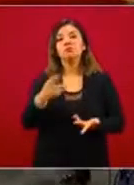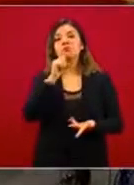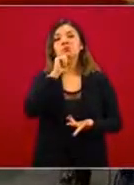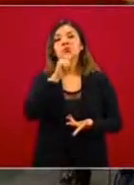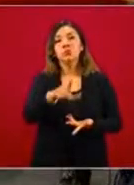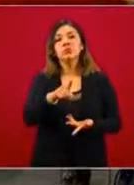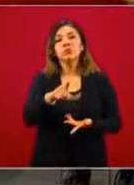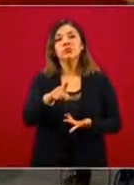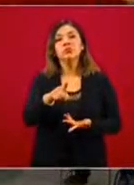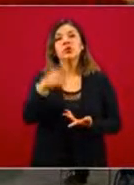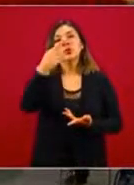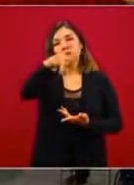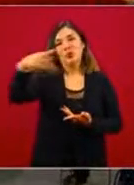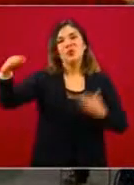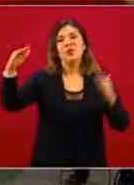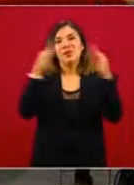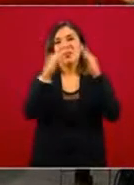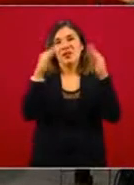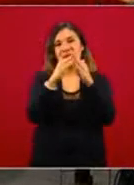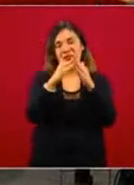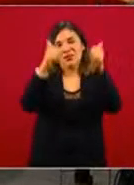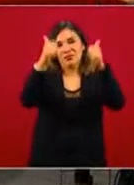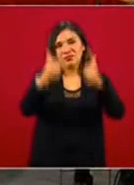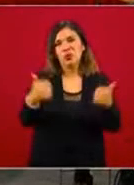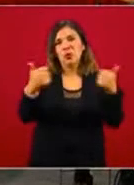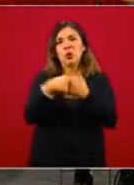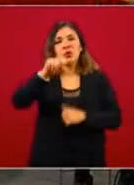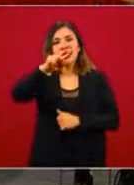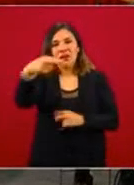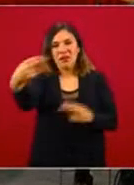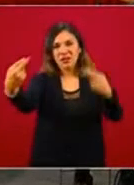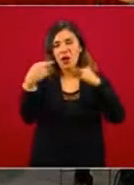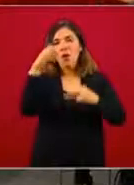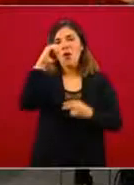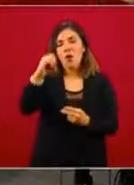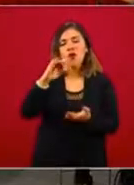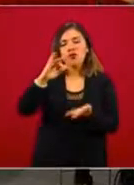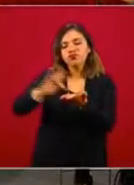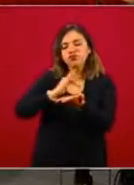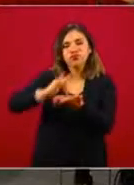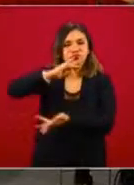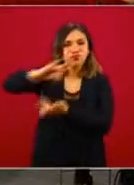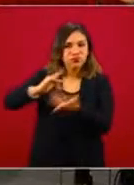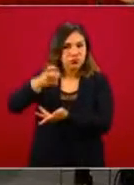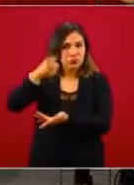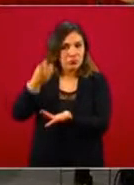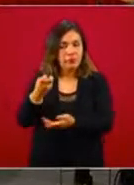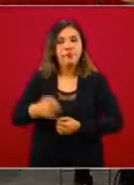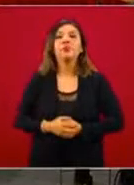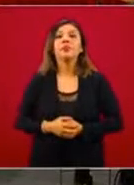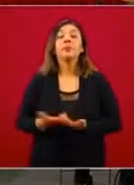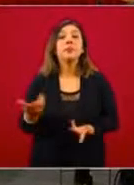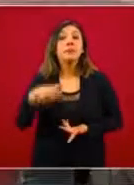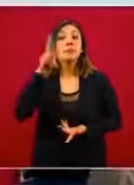Palace, and we're also in your homes, maybe on your TV or your mobile device,